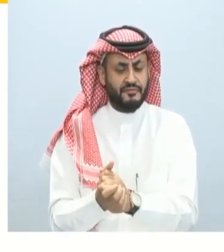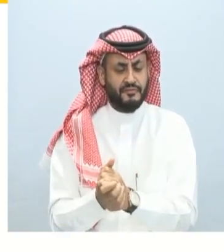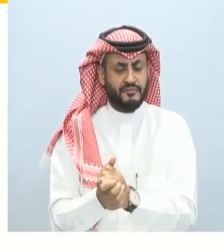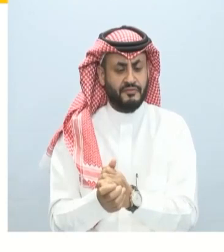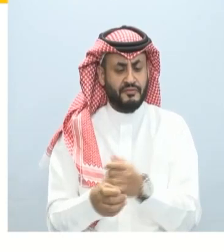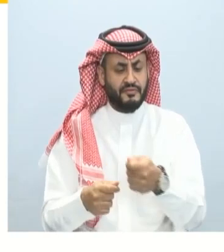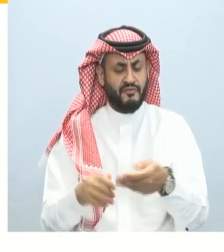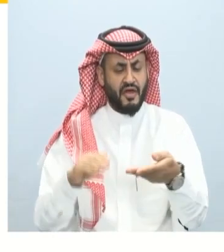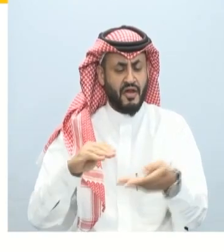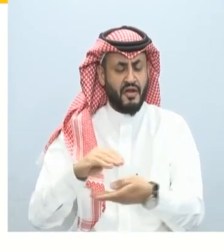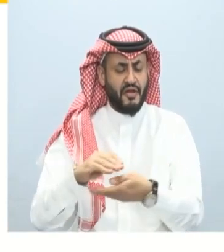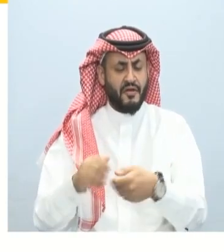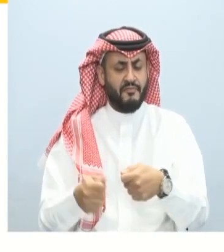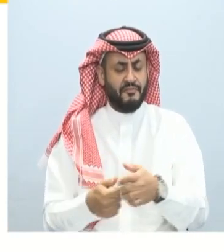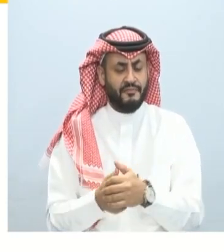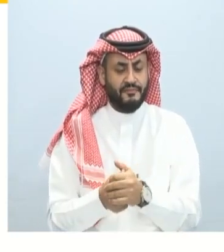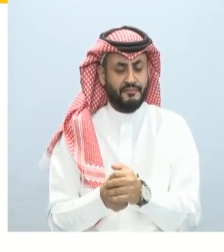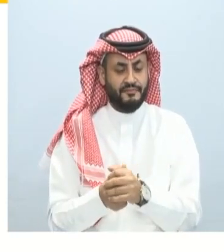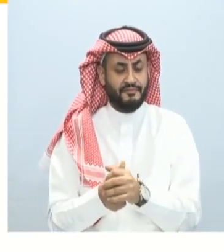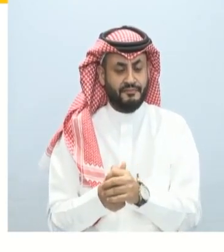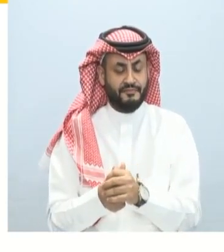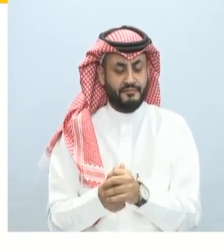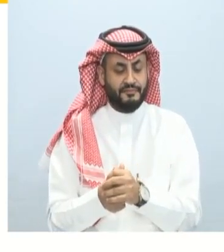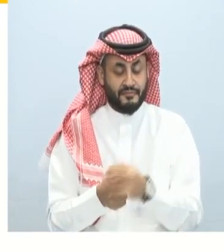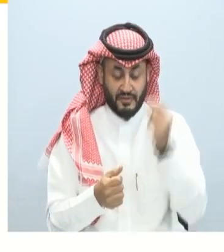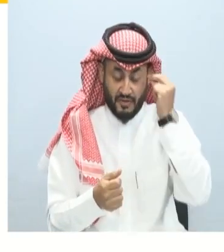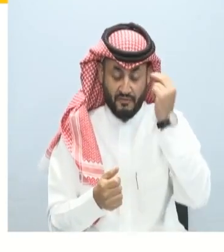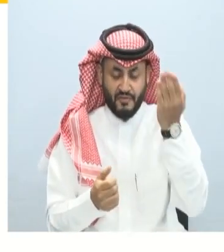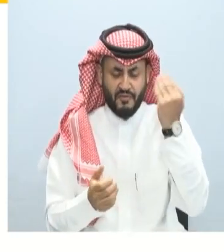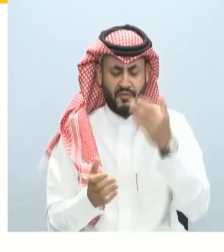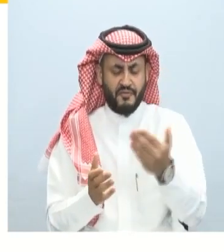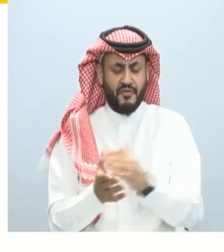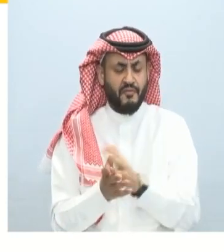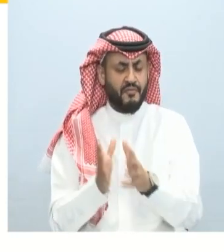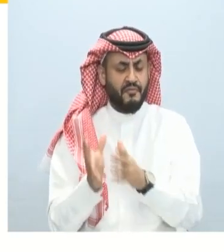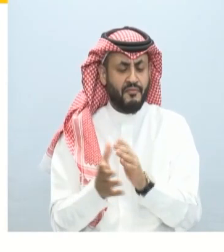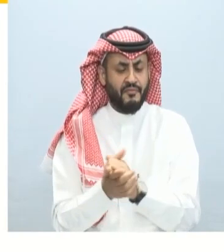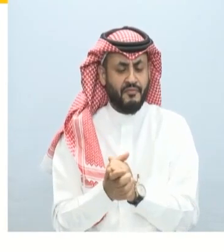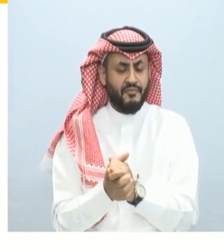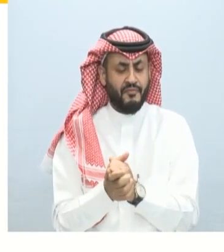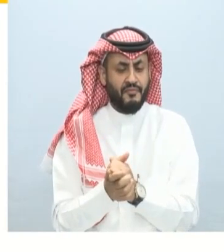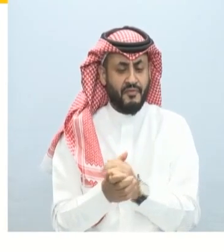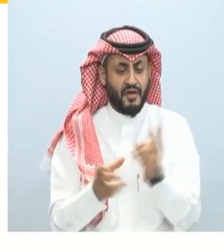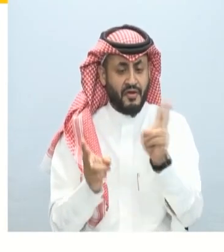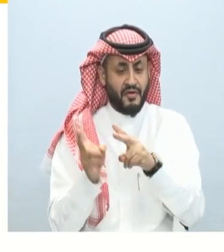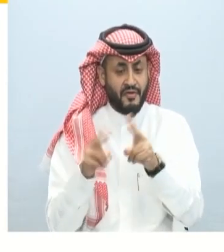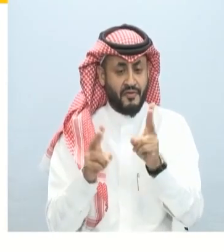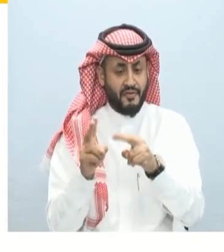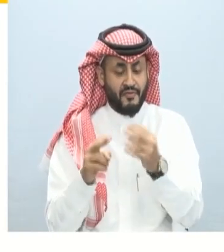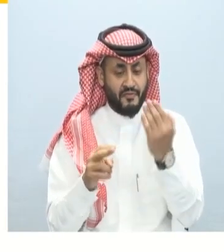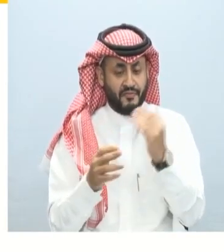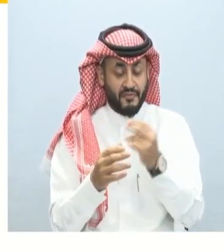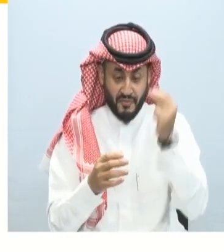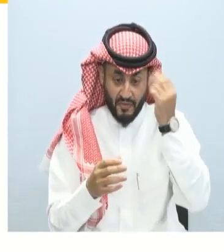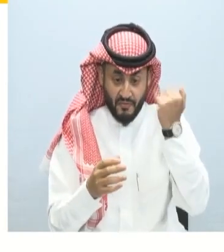a savings account. Now, if you remember this part here, it was about something in the conversation. Now, do you remember